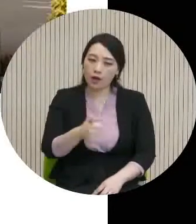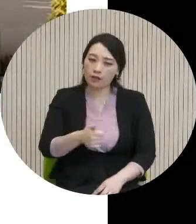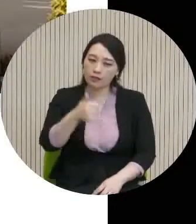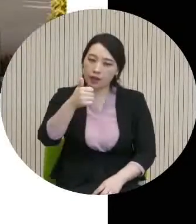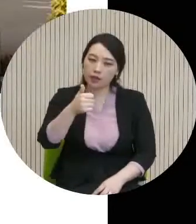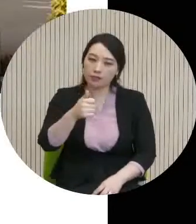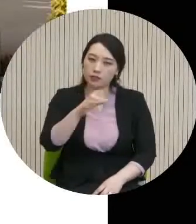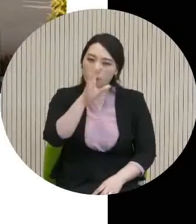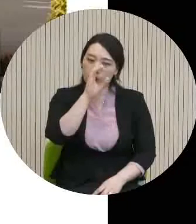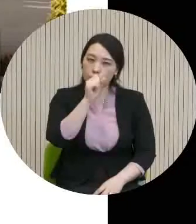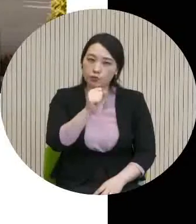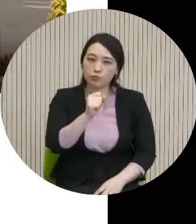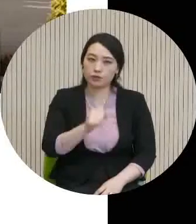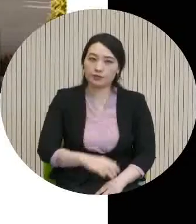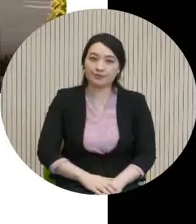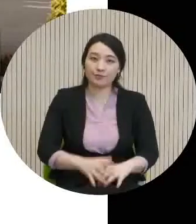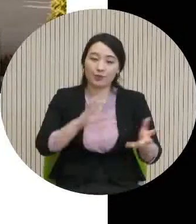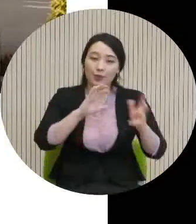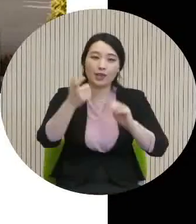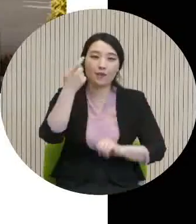Let's start with